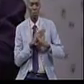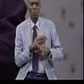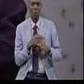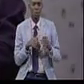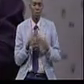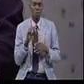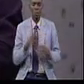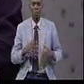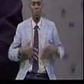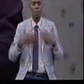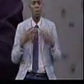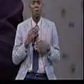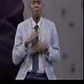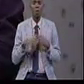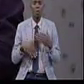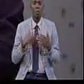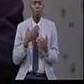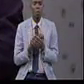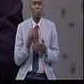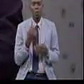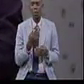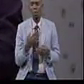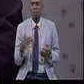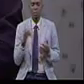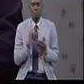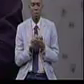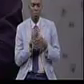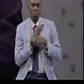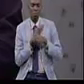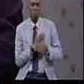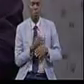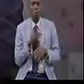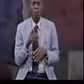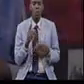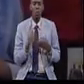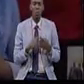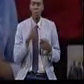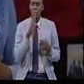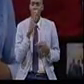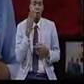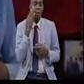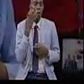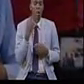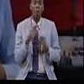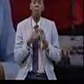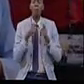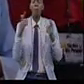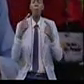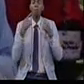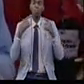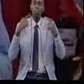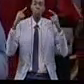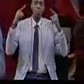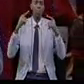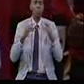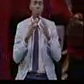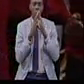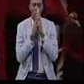all the obstacles to your way of great breakthrough, remove them.